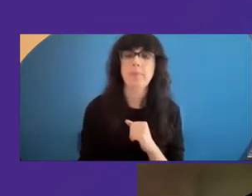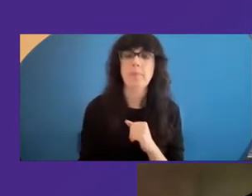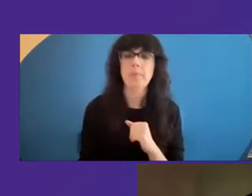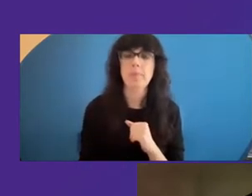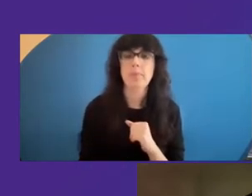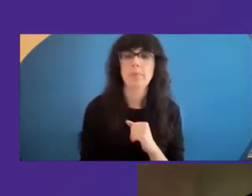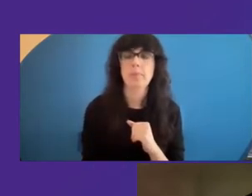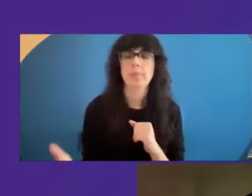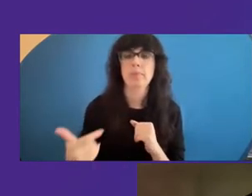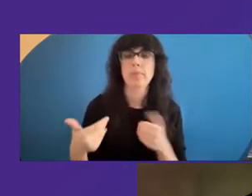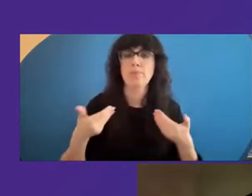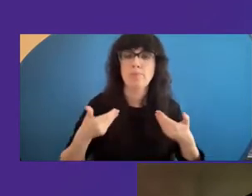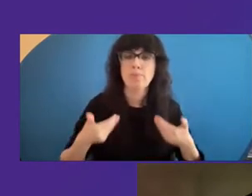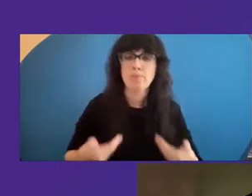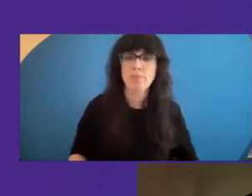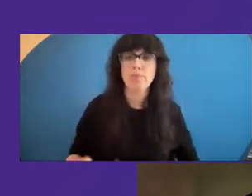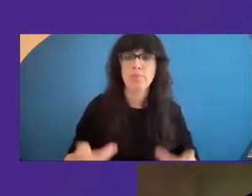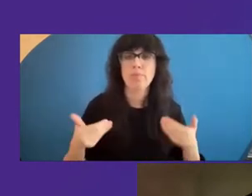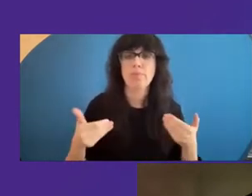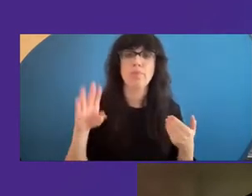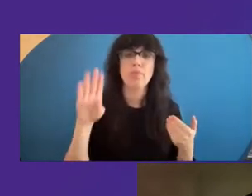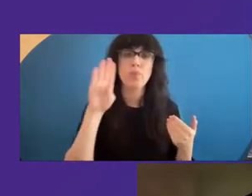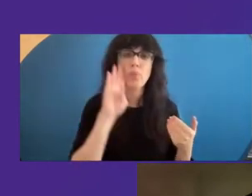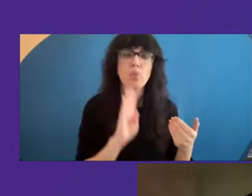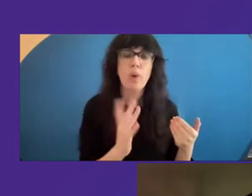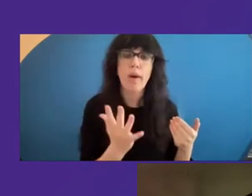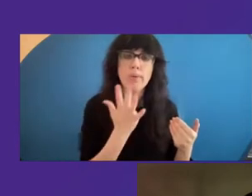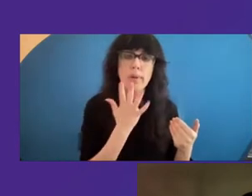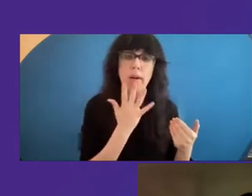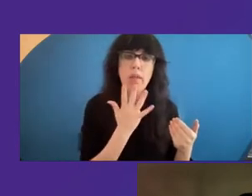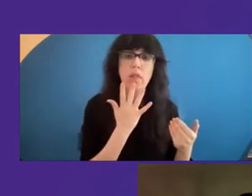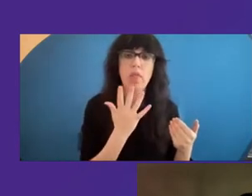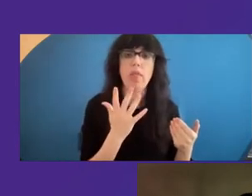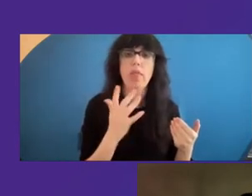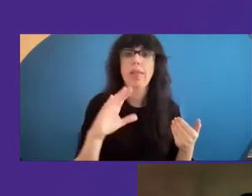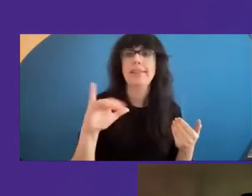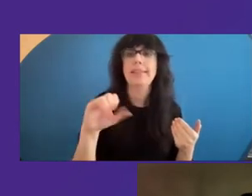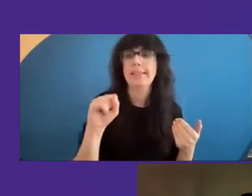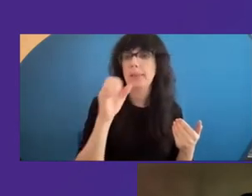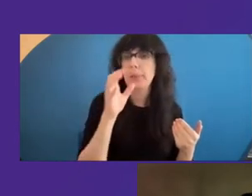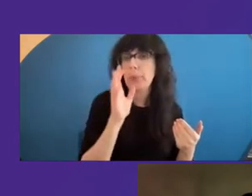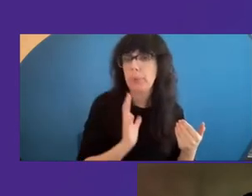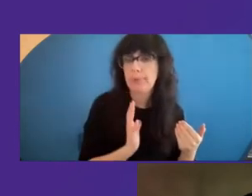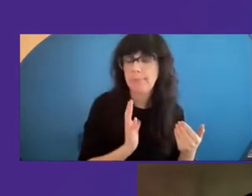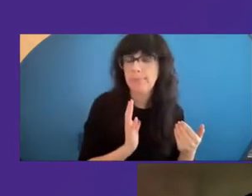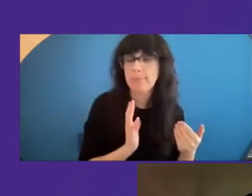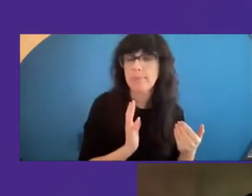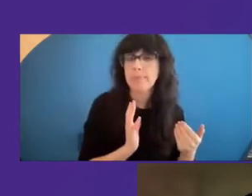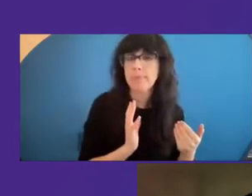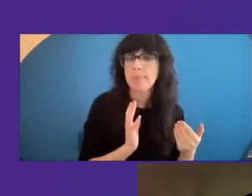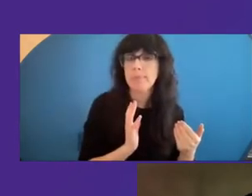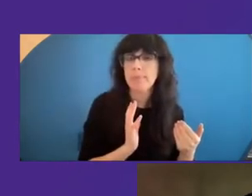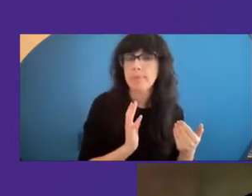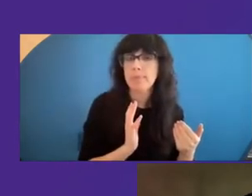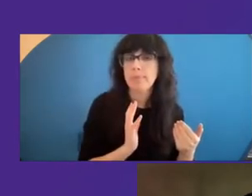I am a brown colored cis woman,